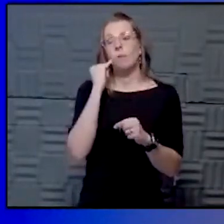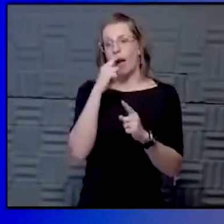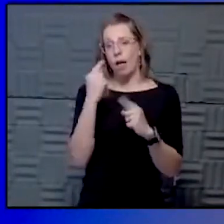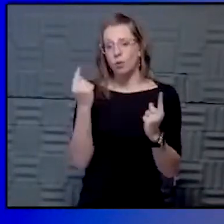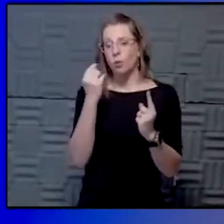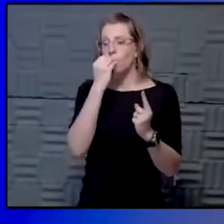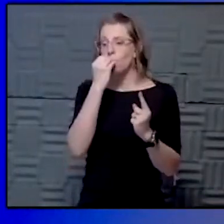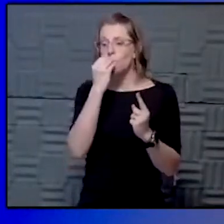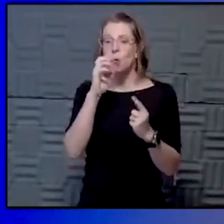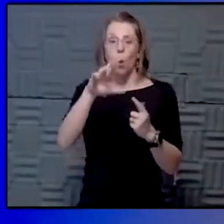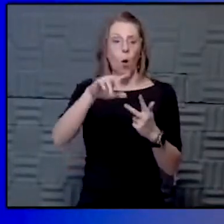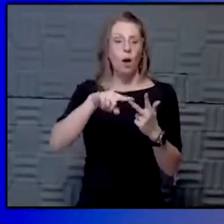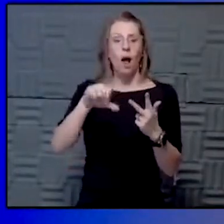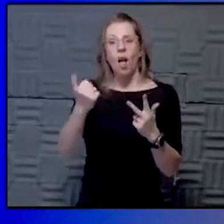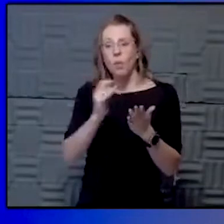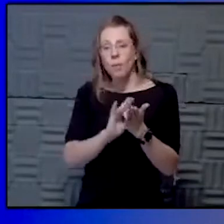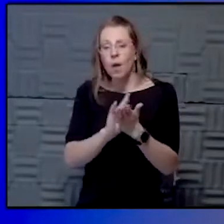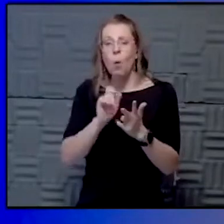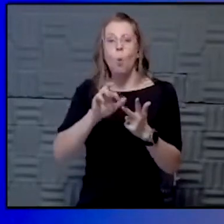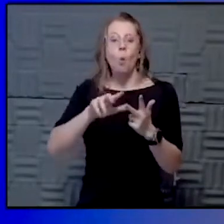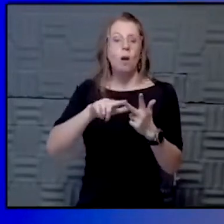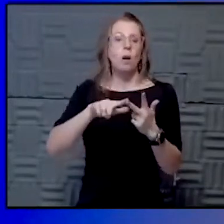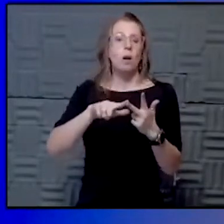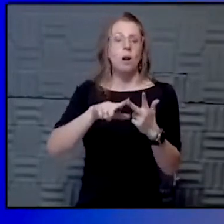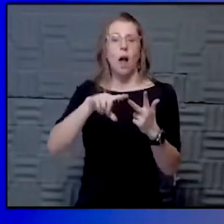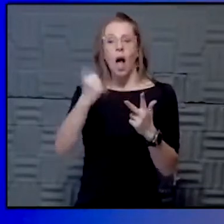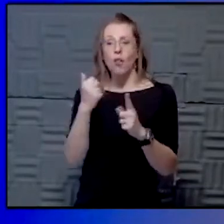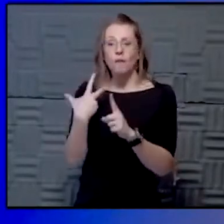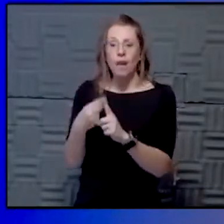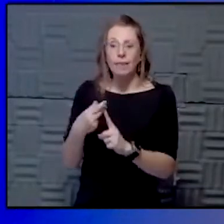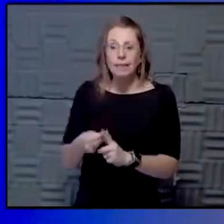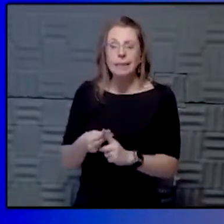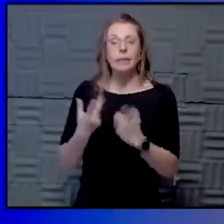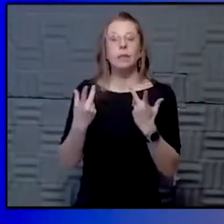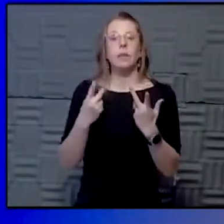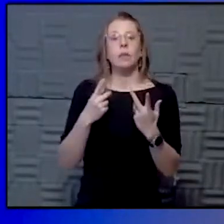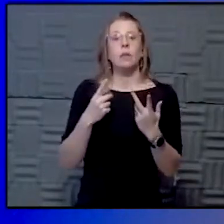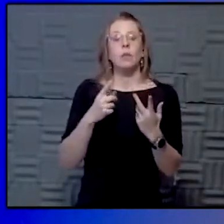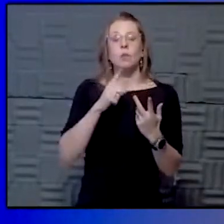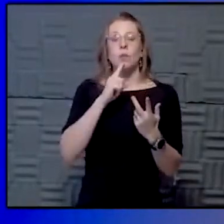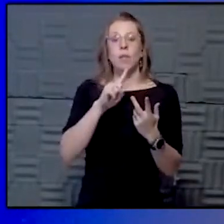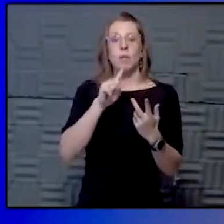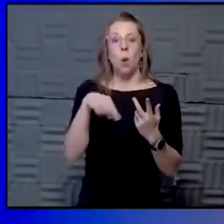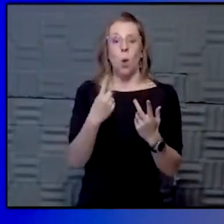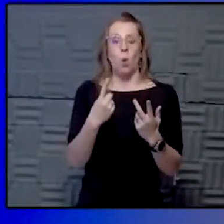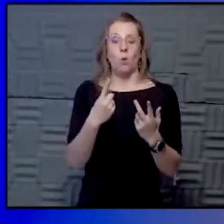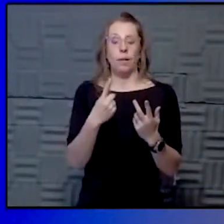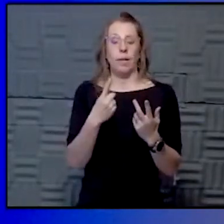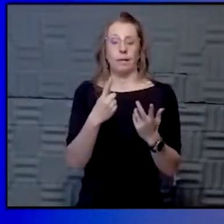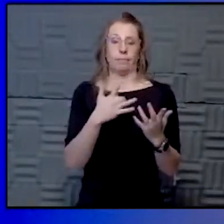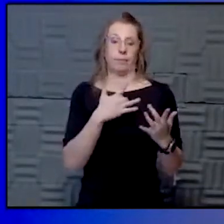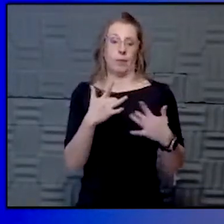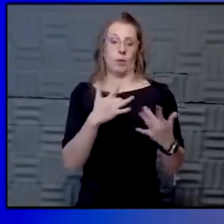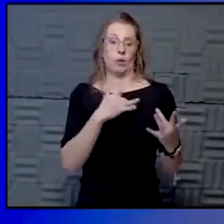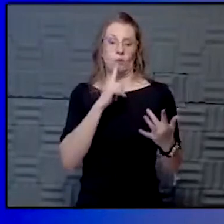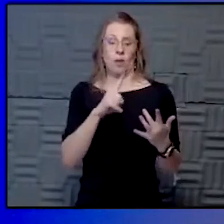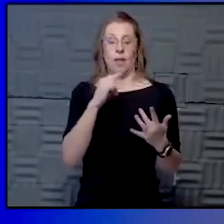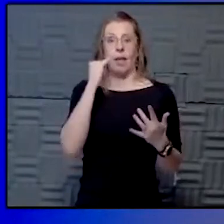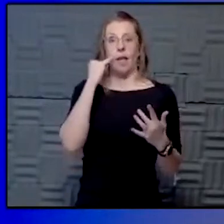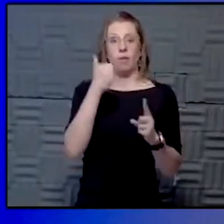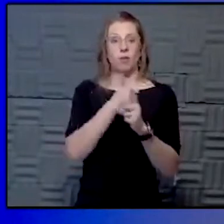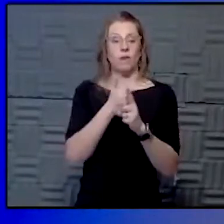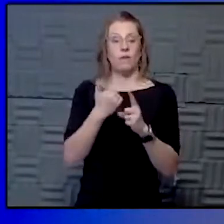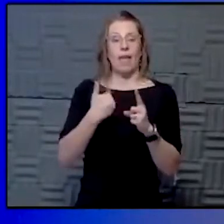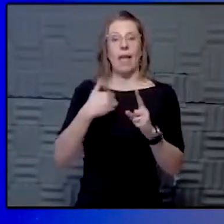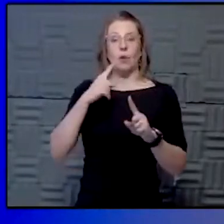to foods or other drugs or other vaccines. The only real contraindication, as Dr. Wild said, was if you have